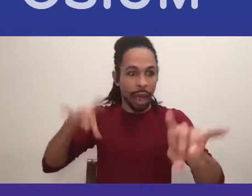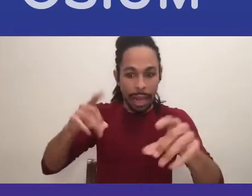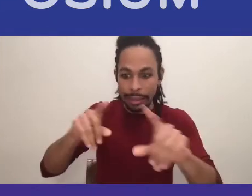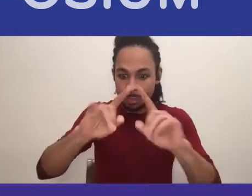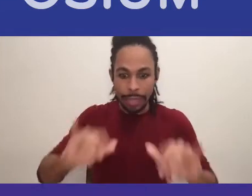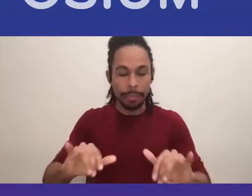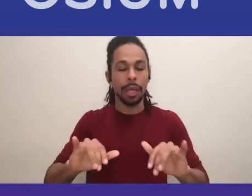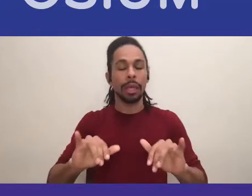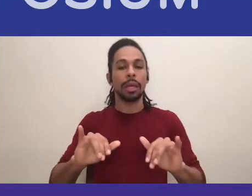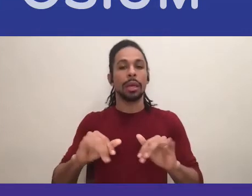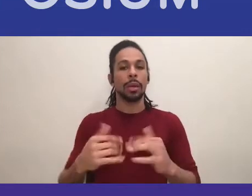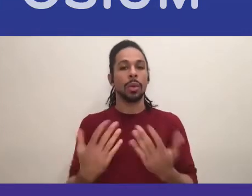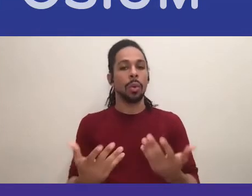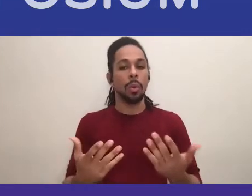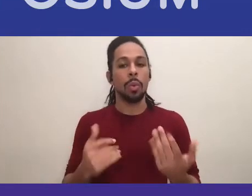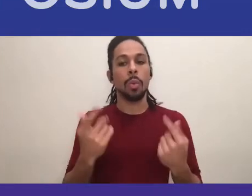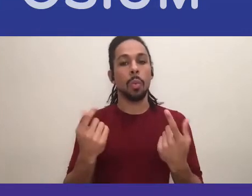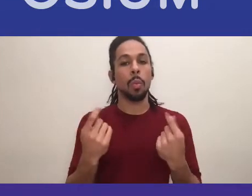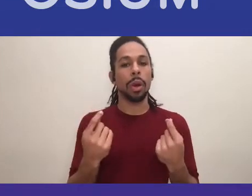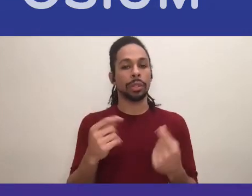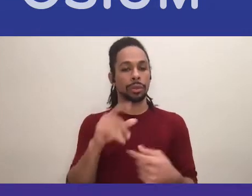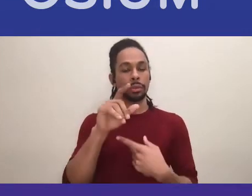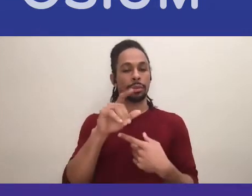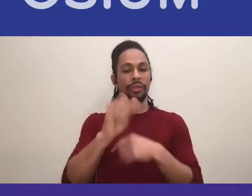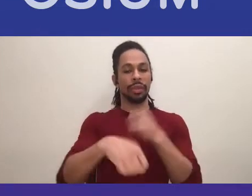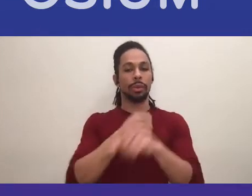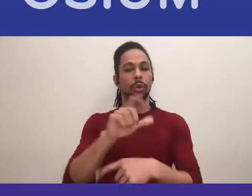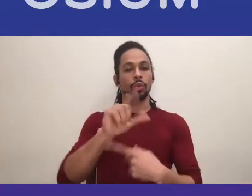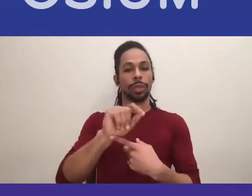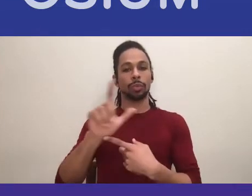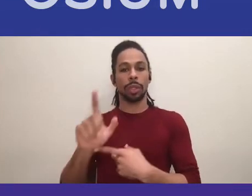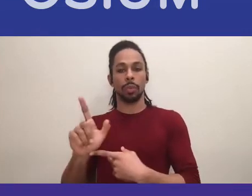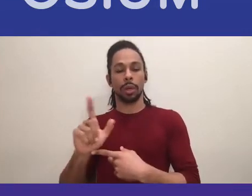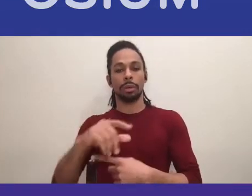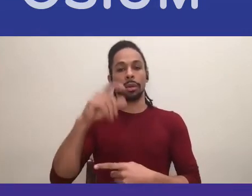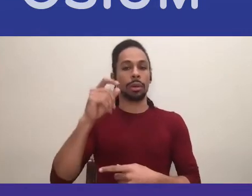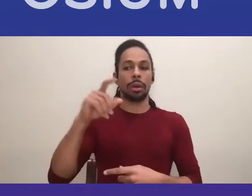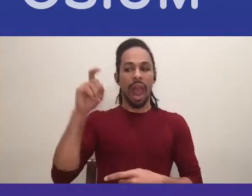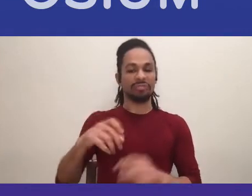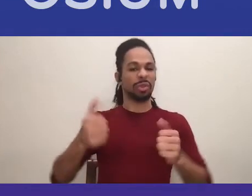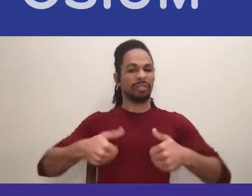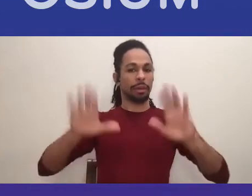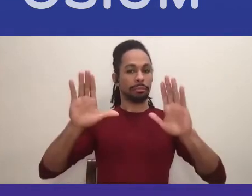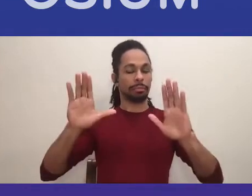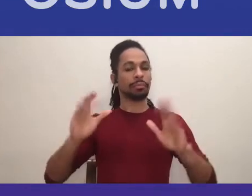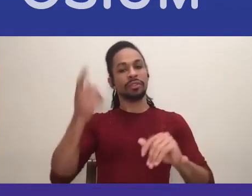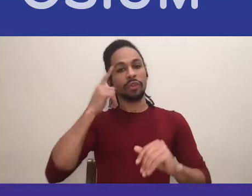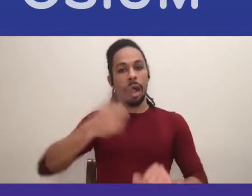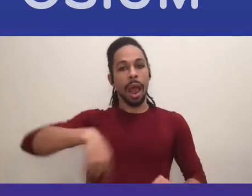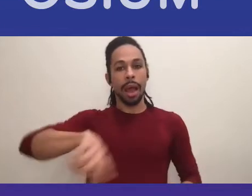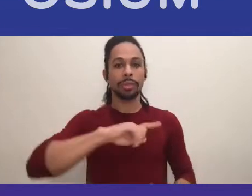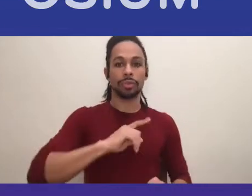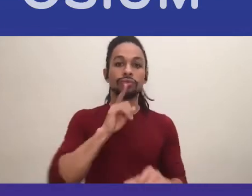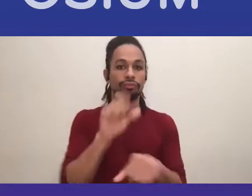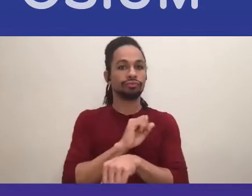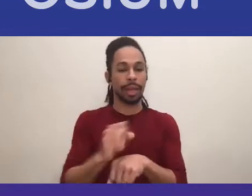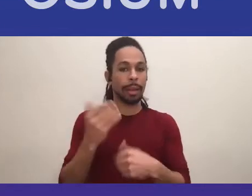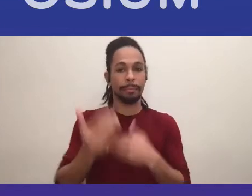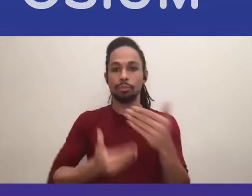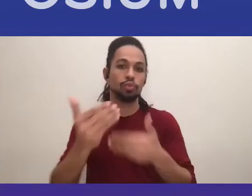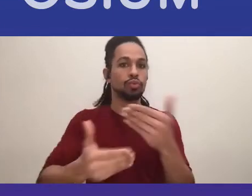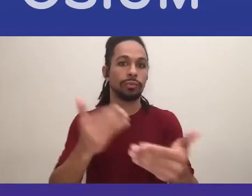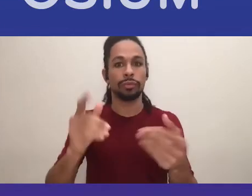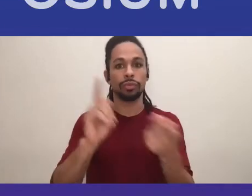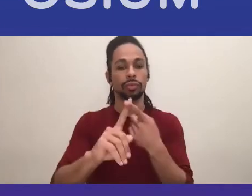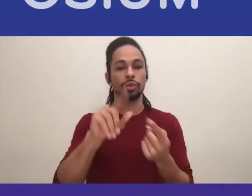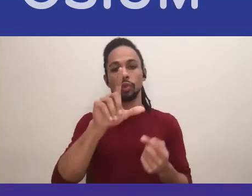what does 2021 maybe have to give up in order for us to really move into 2035,